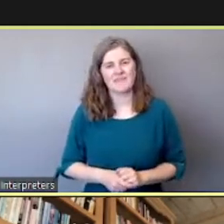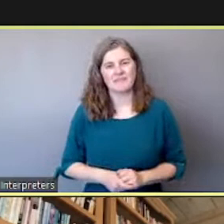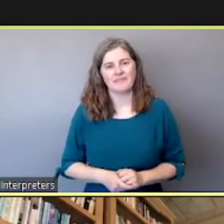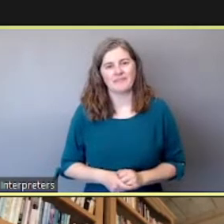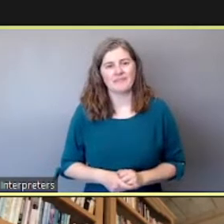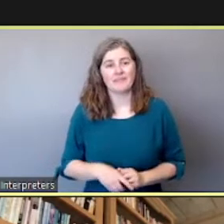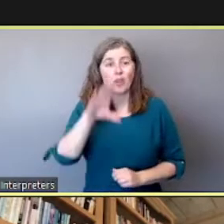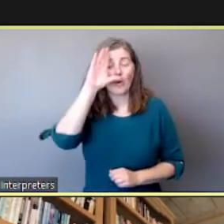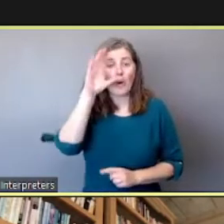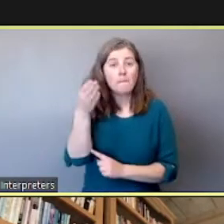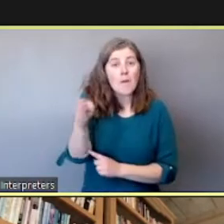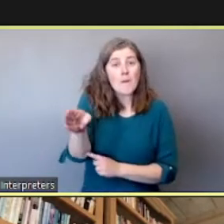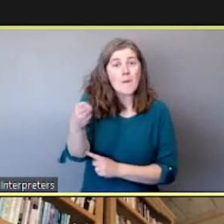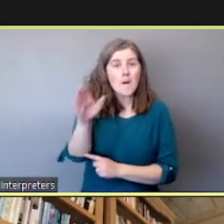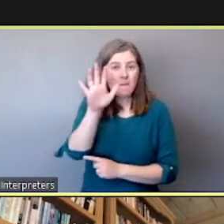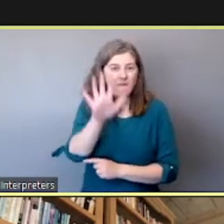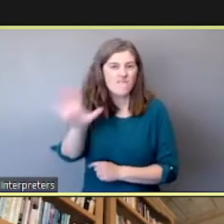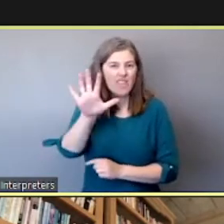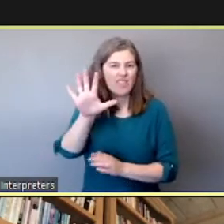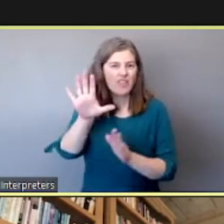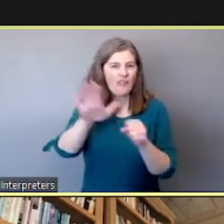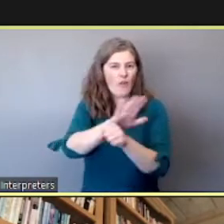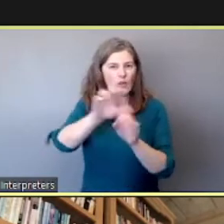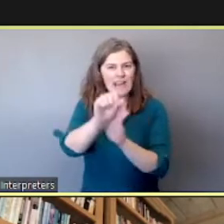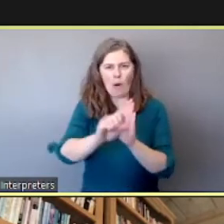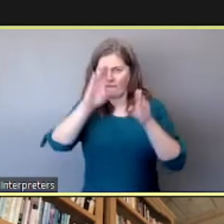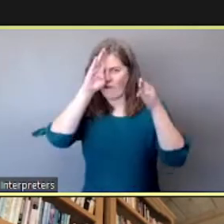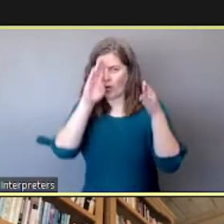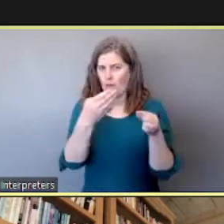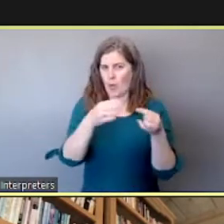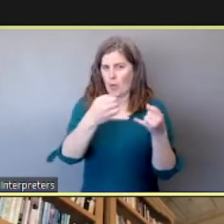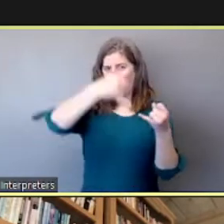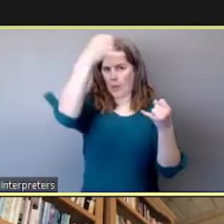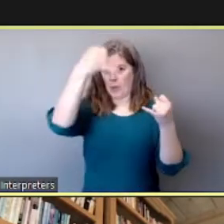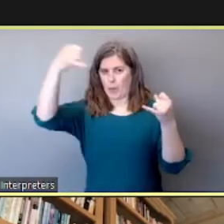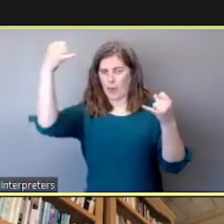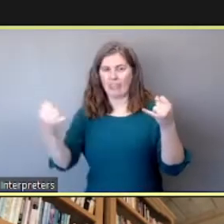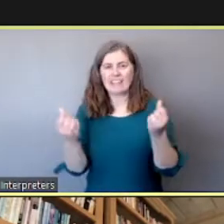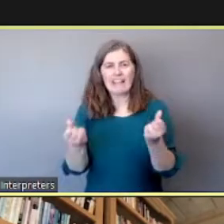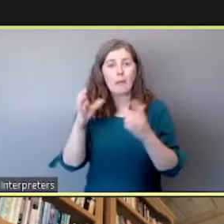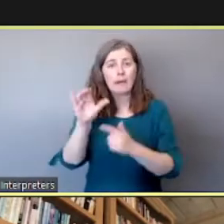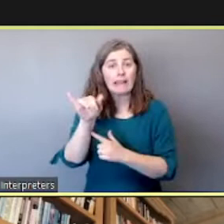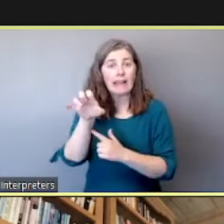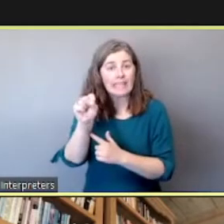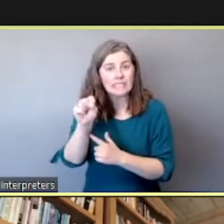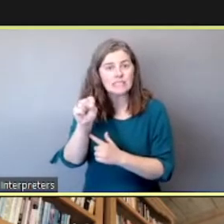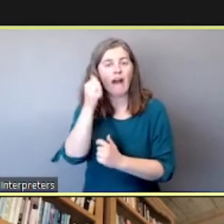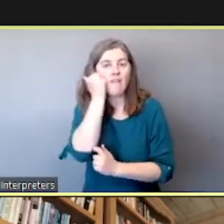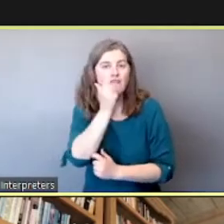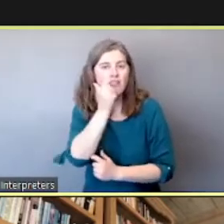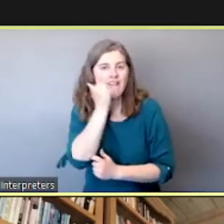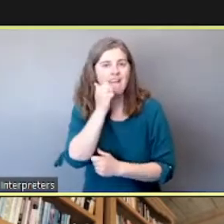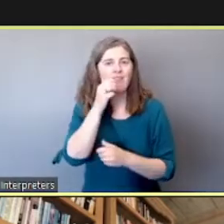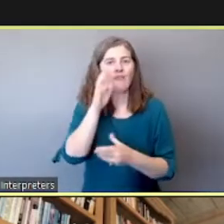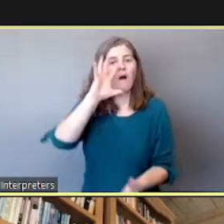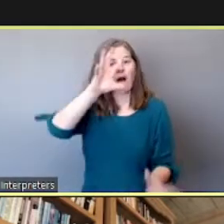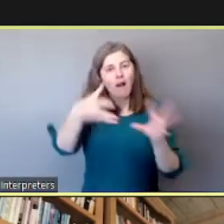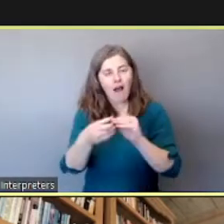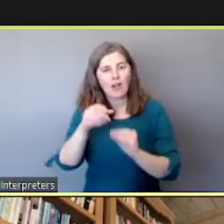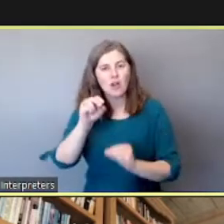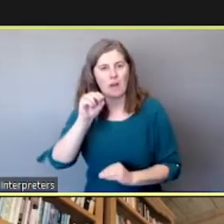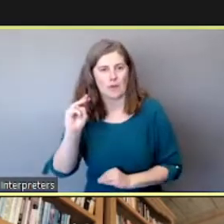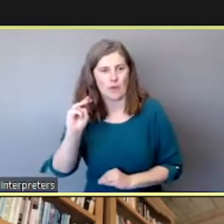The blue line on the top is the one I'm going to focus on, and that's the cases per day in New Mexico. We do